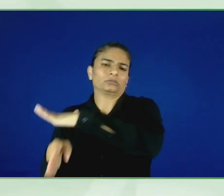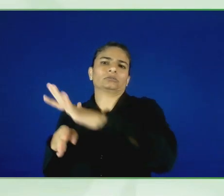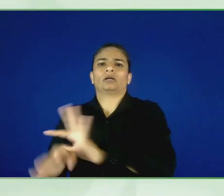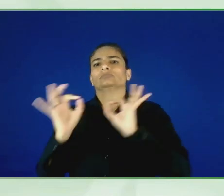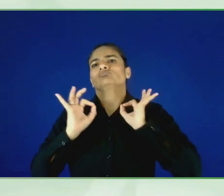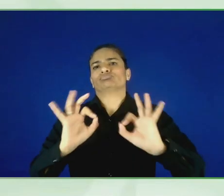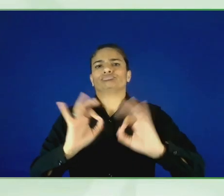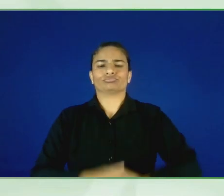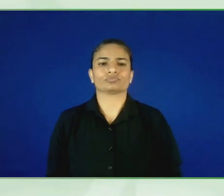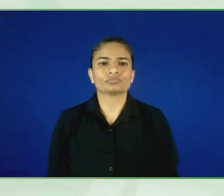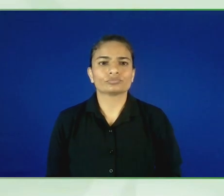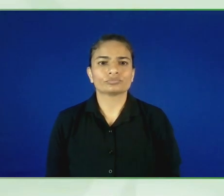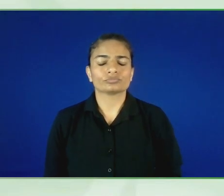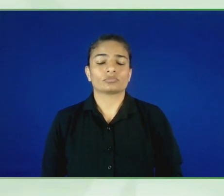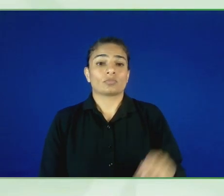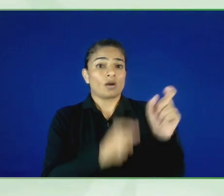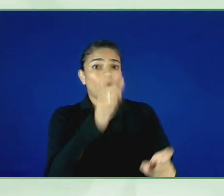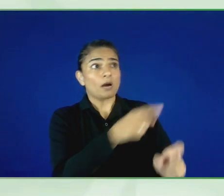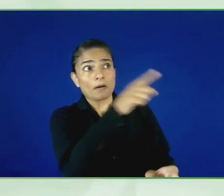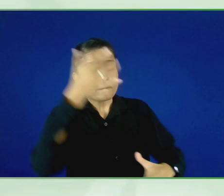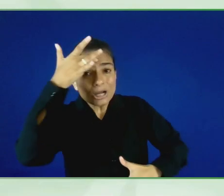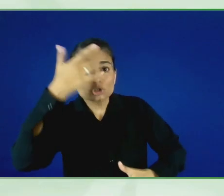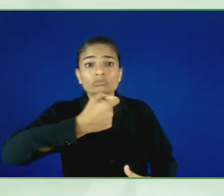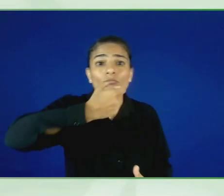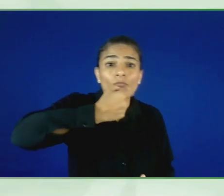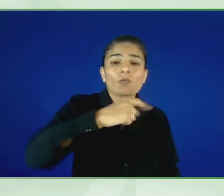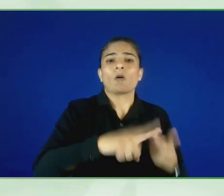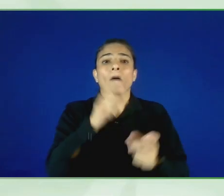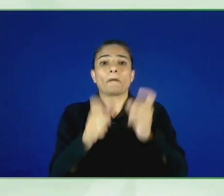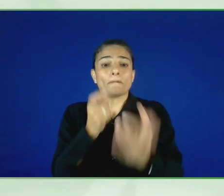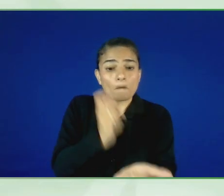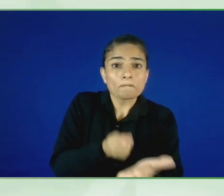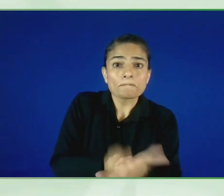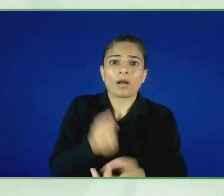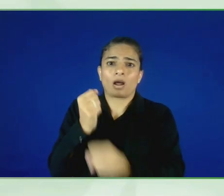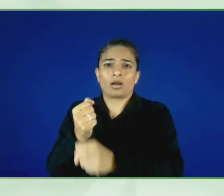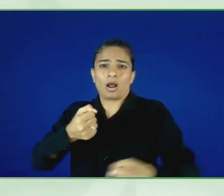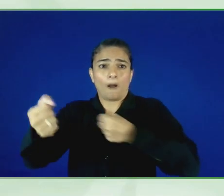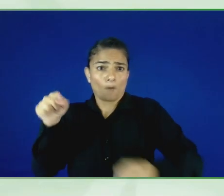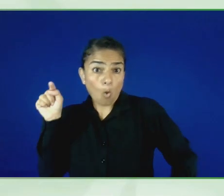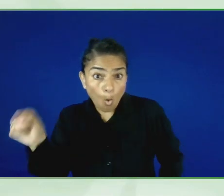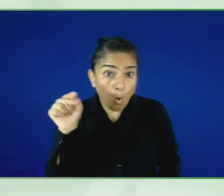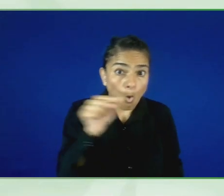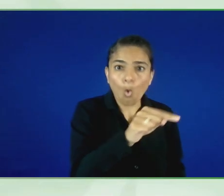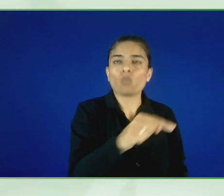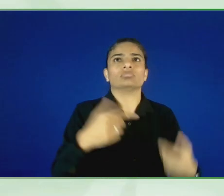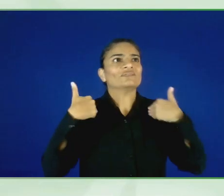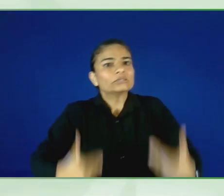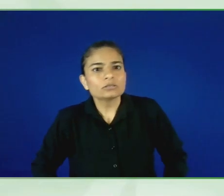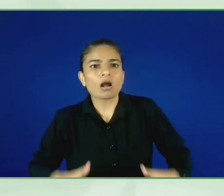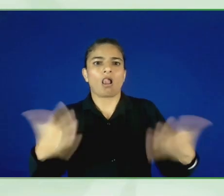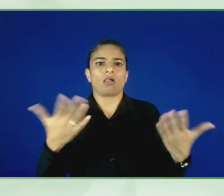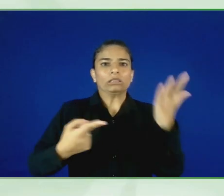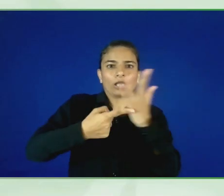the physical and digital environment, and ultimately really embrace accessibility as a core business value. So basically, no matter where you are